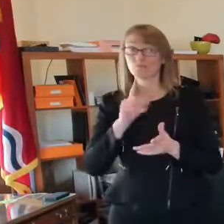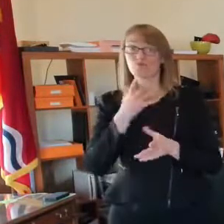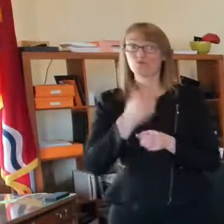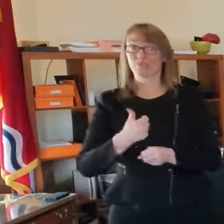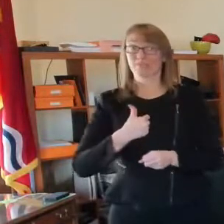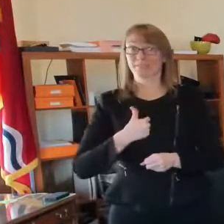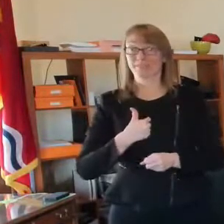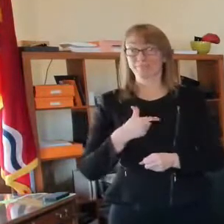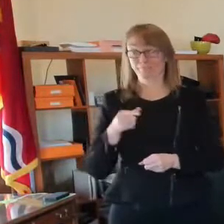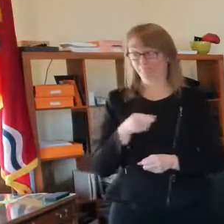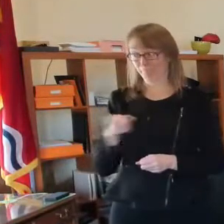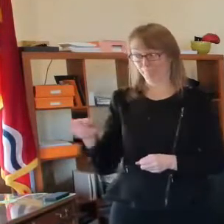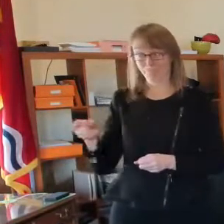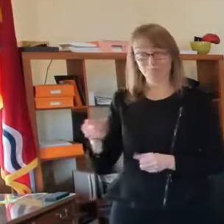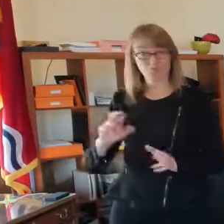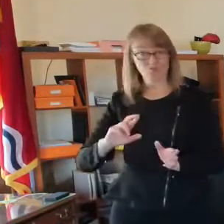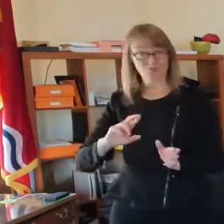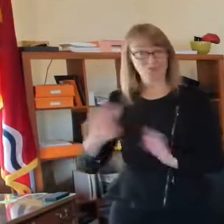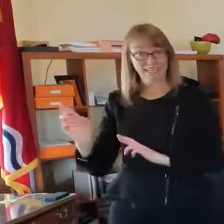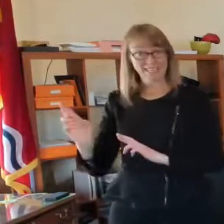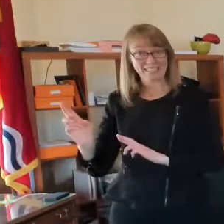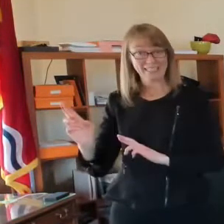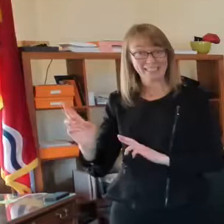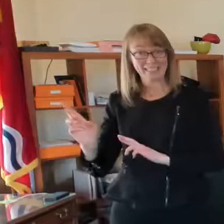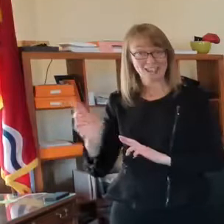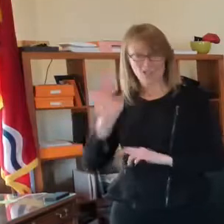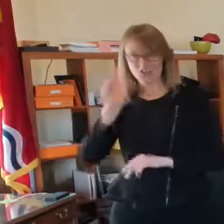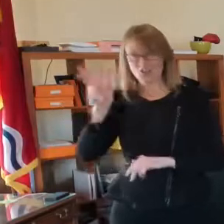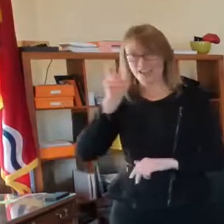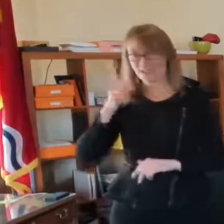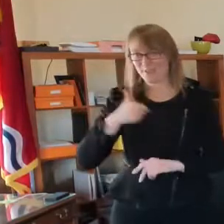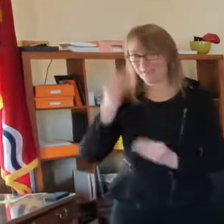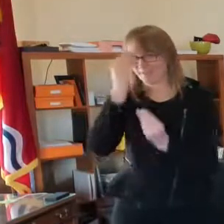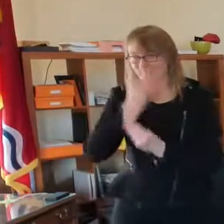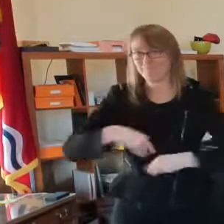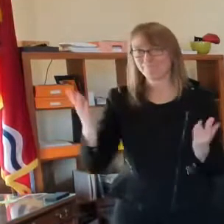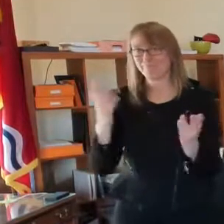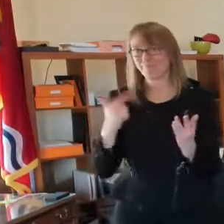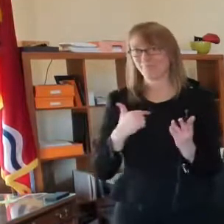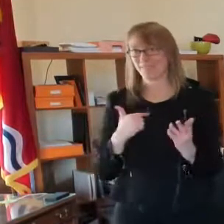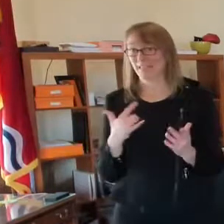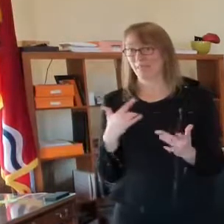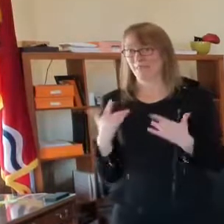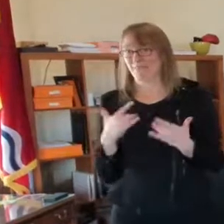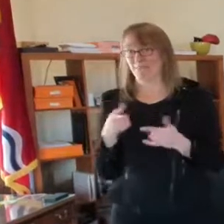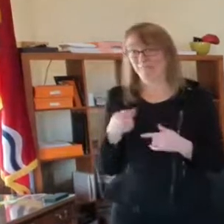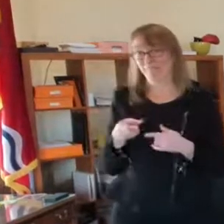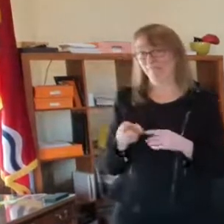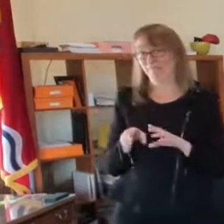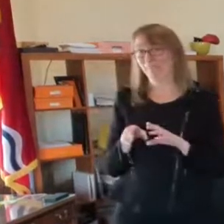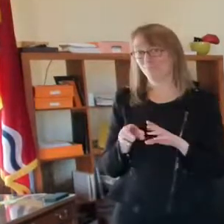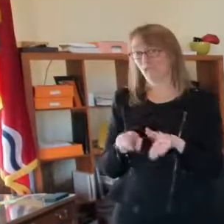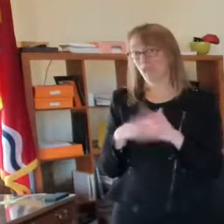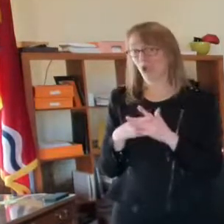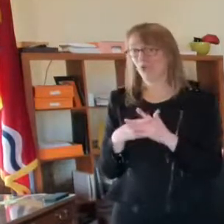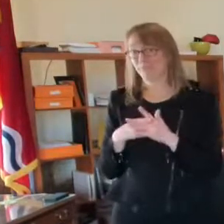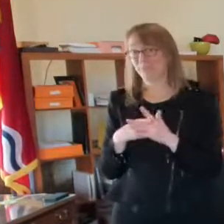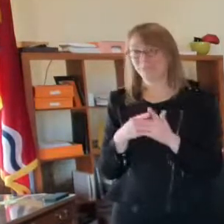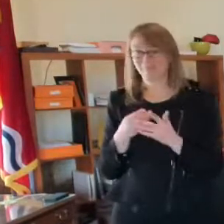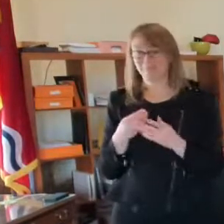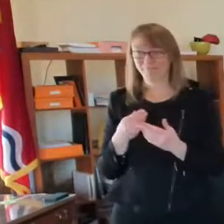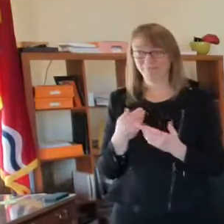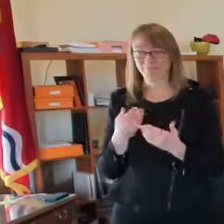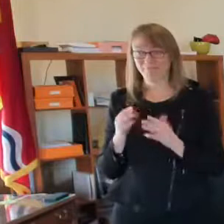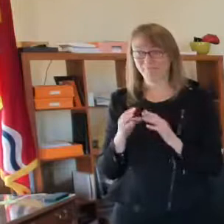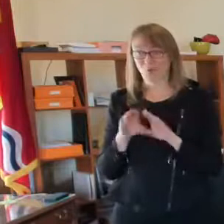them in, you'll hear about it from me, because I'm very anxious for that to get started. And maybe the last question